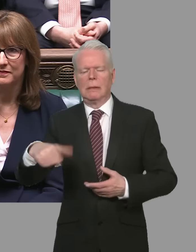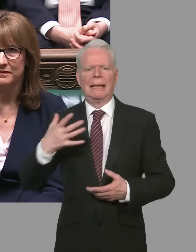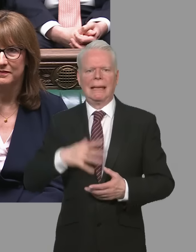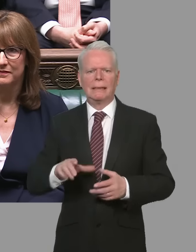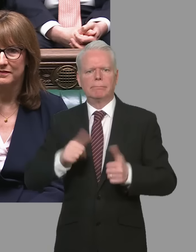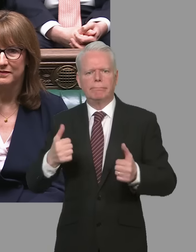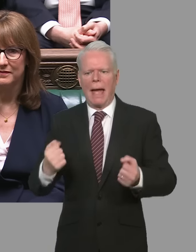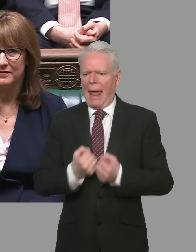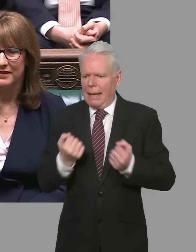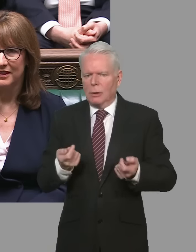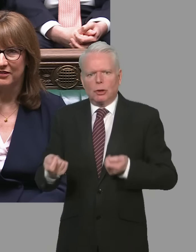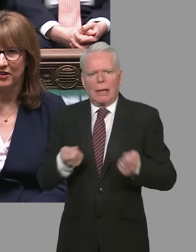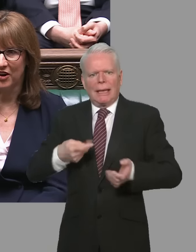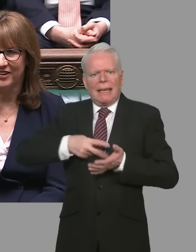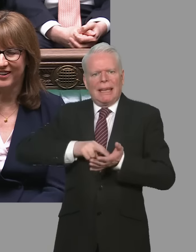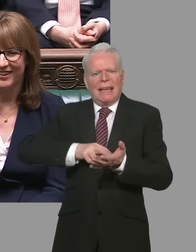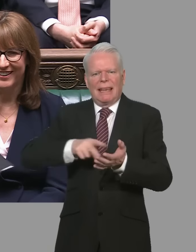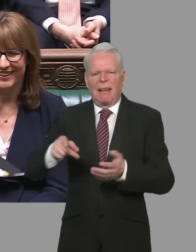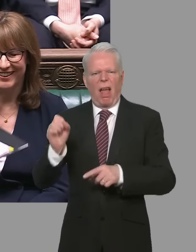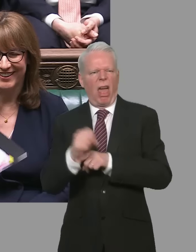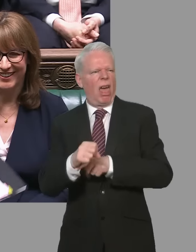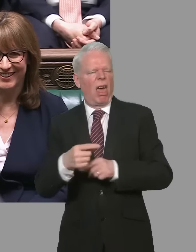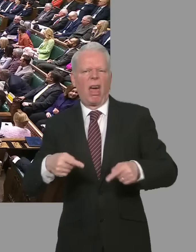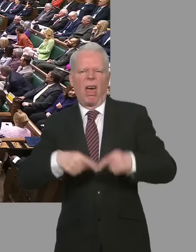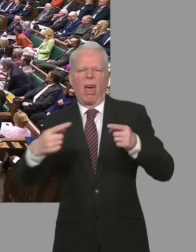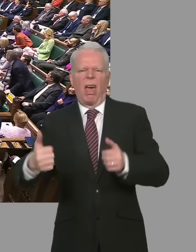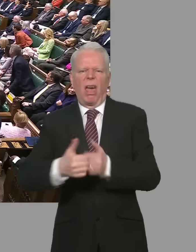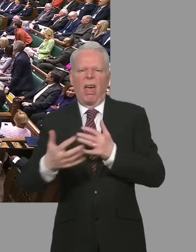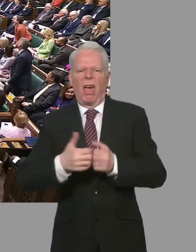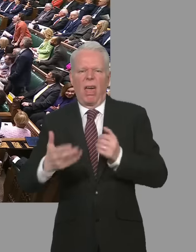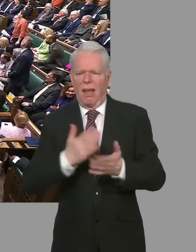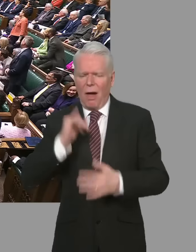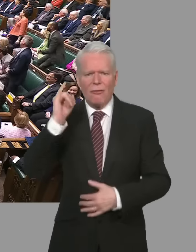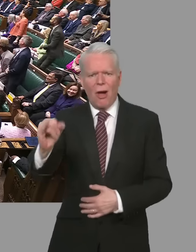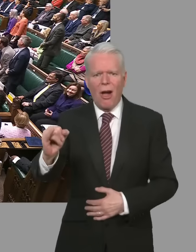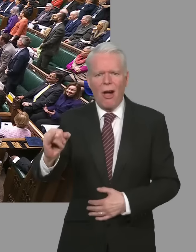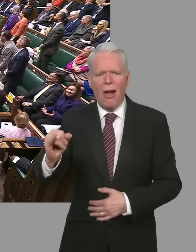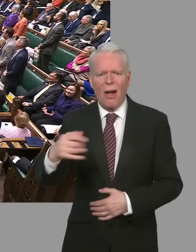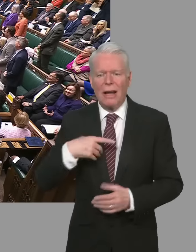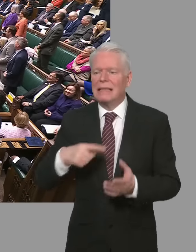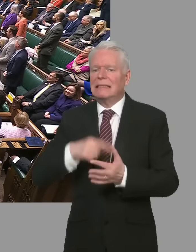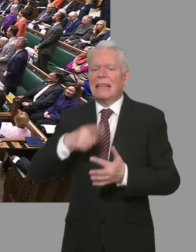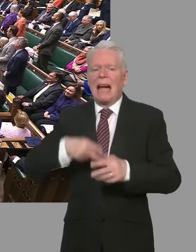her relevant, and she's got that wrong. Debbie Abrams.